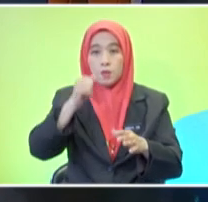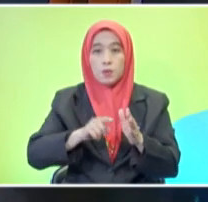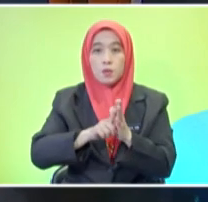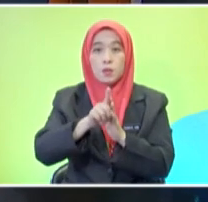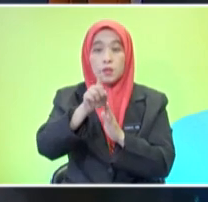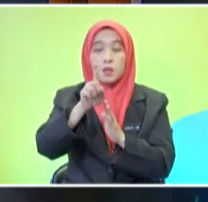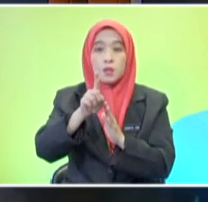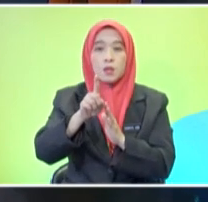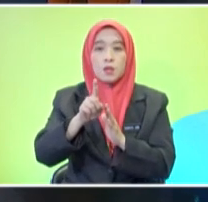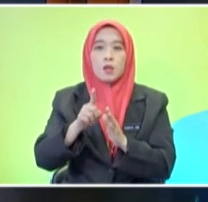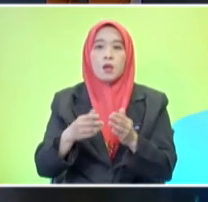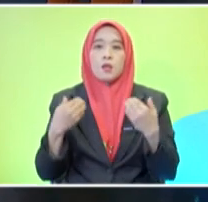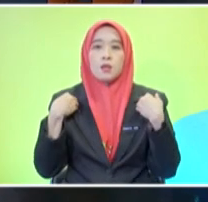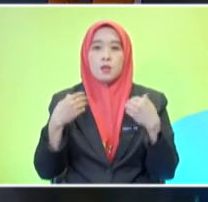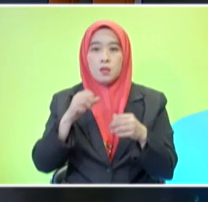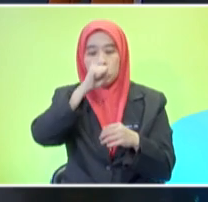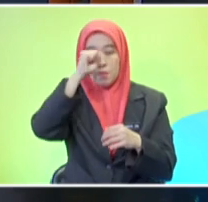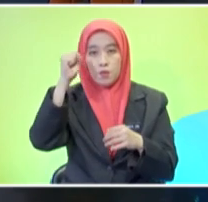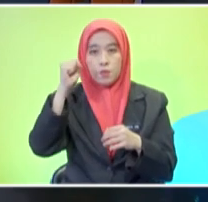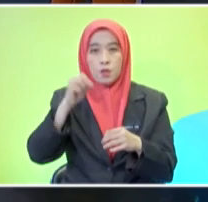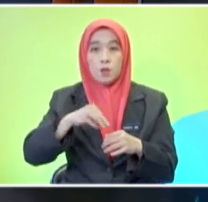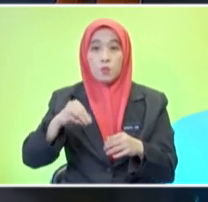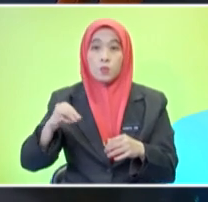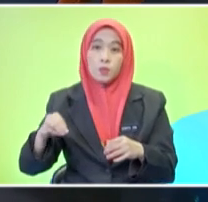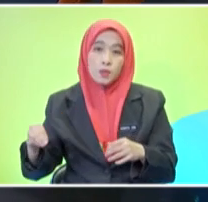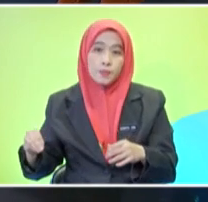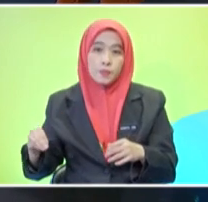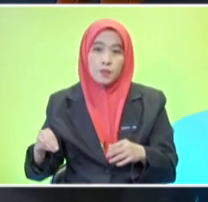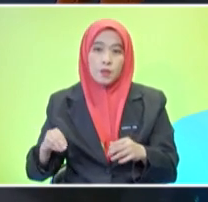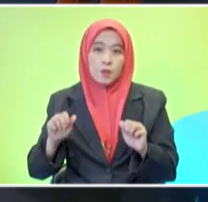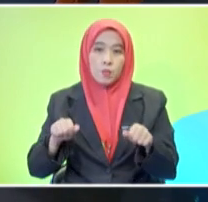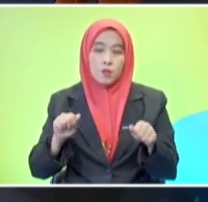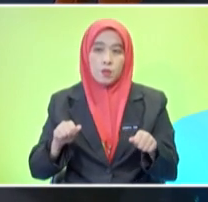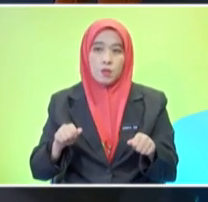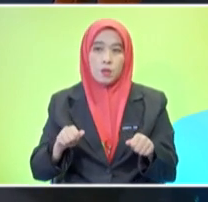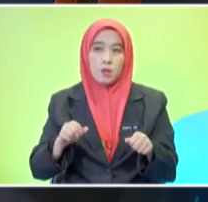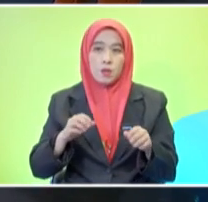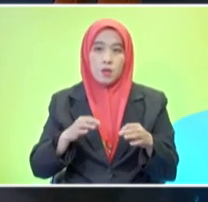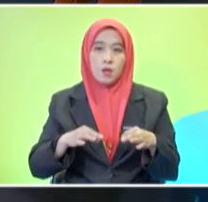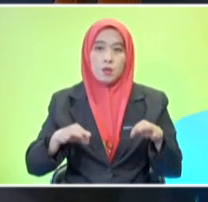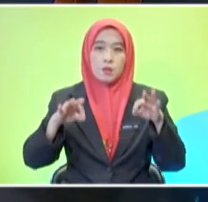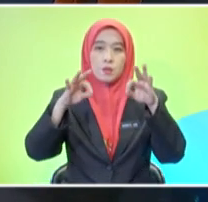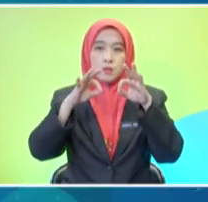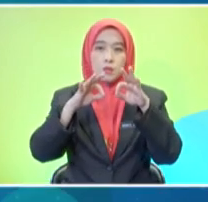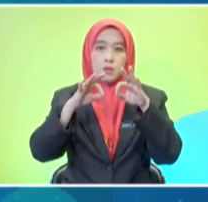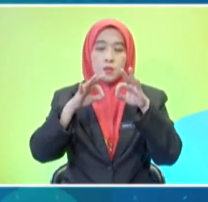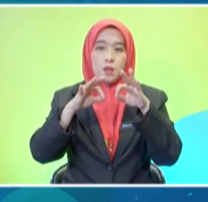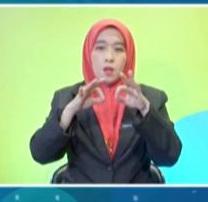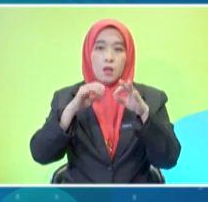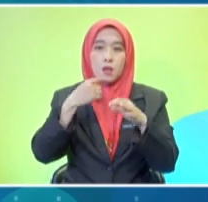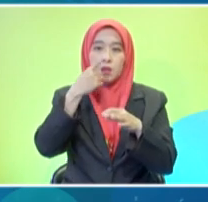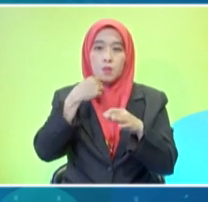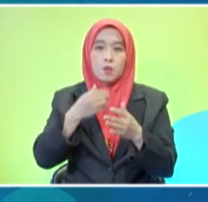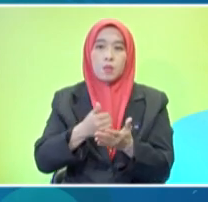more seedlings. Okay. So, students, can you conclude this experiment for us? Who wants to